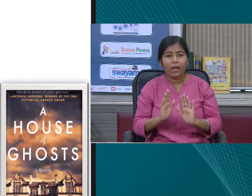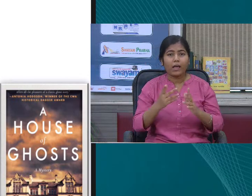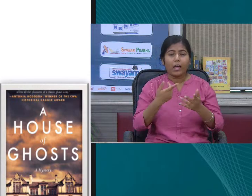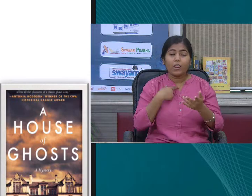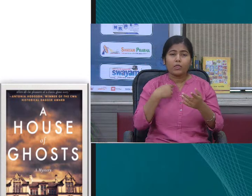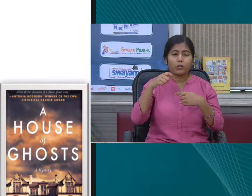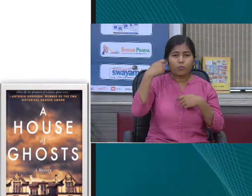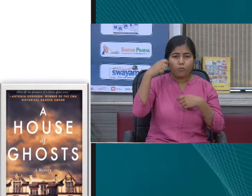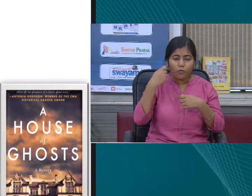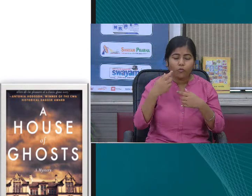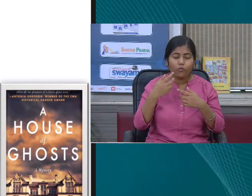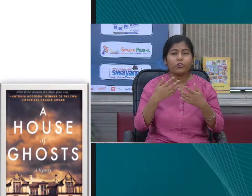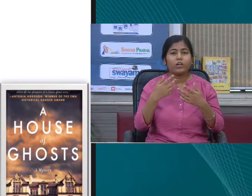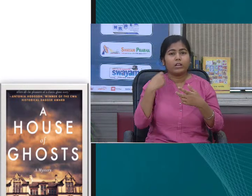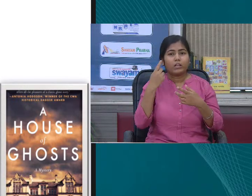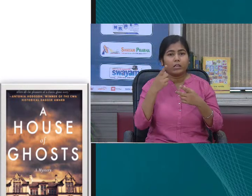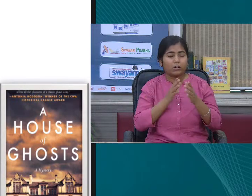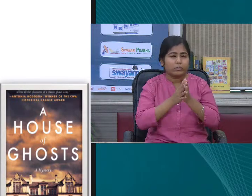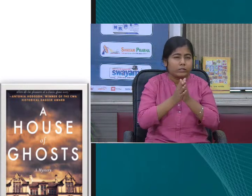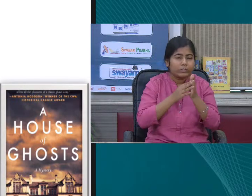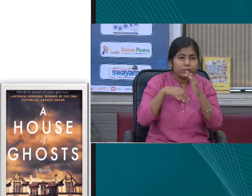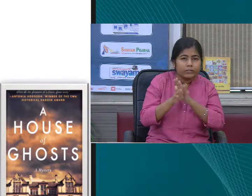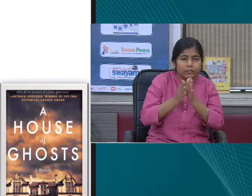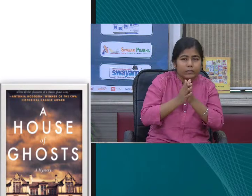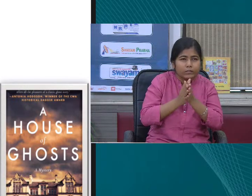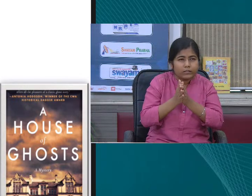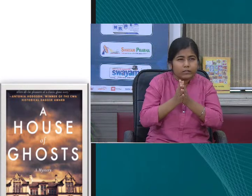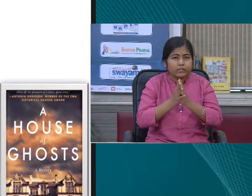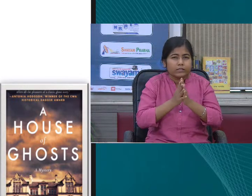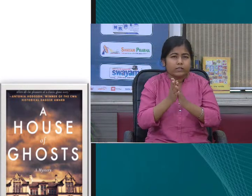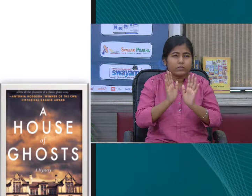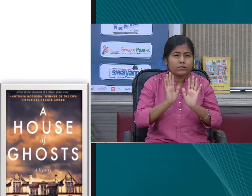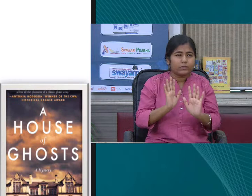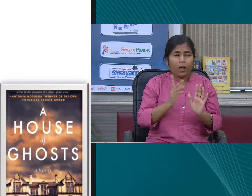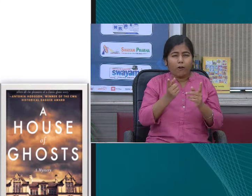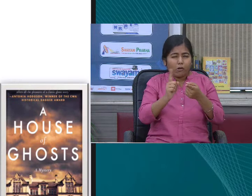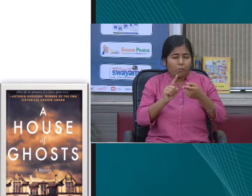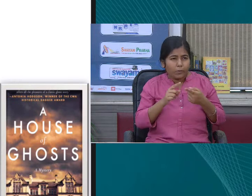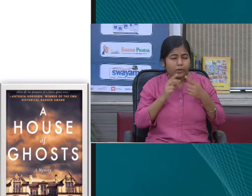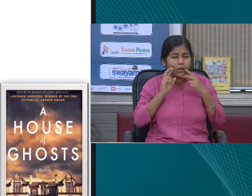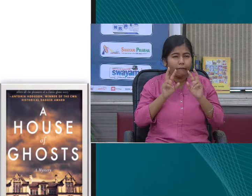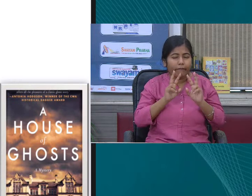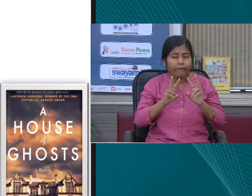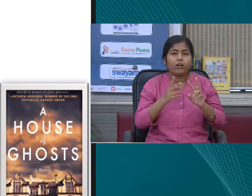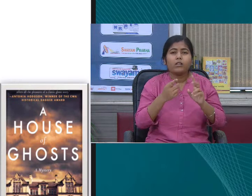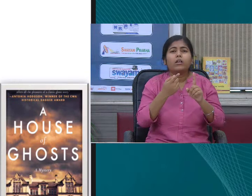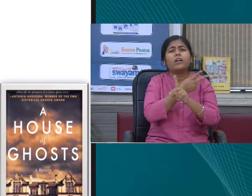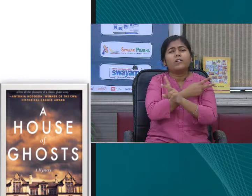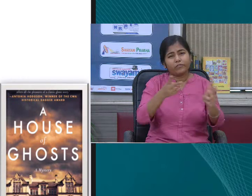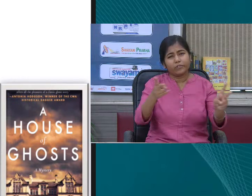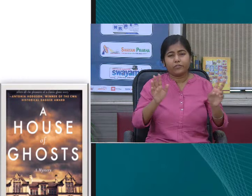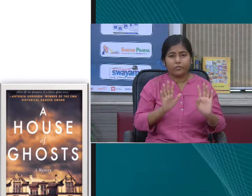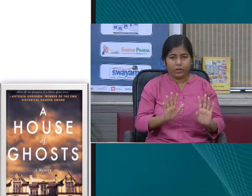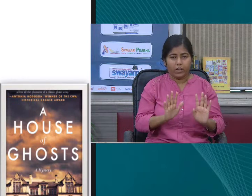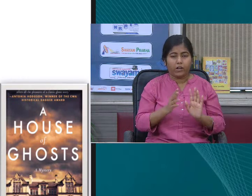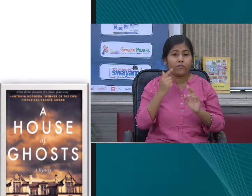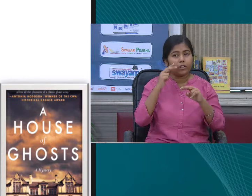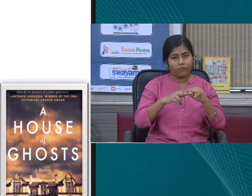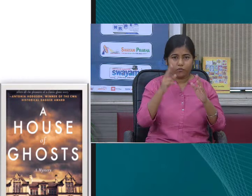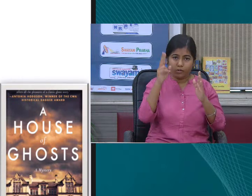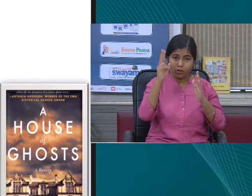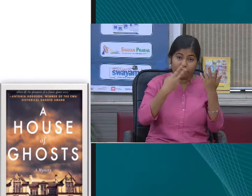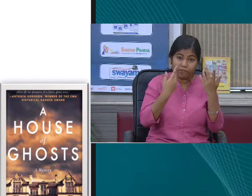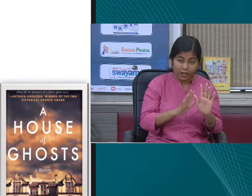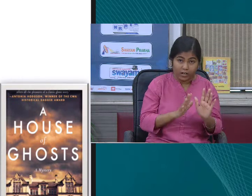movies recently? If they have, they can discuss with me, they can write to us, they can tell us about the various books they have read, which